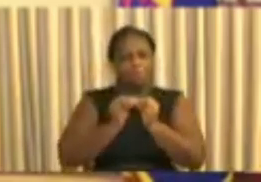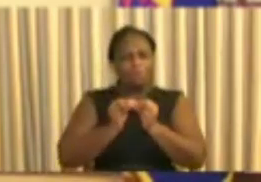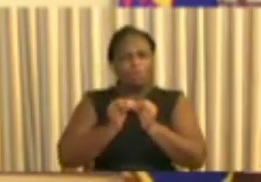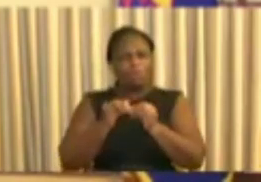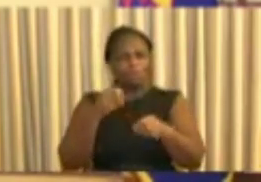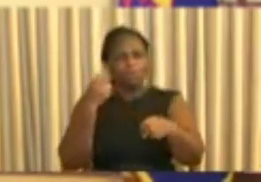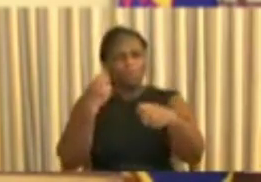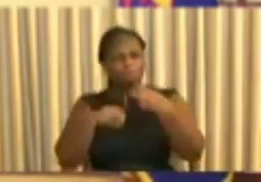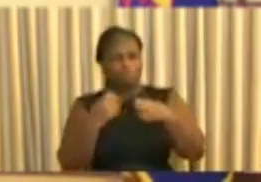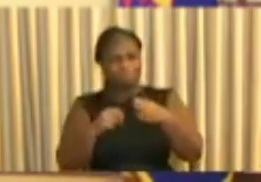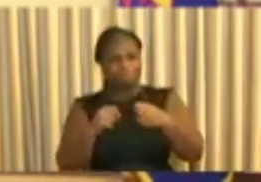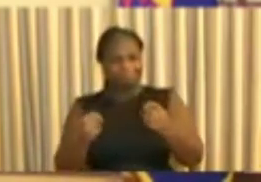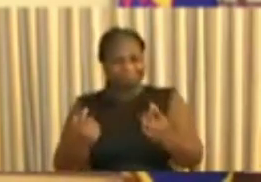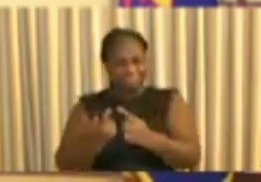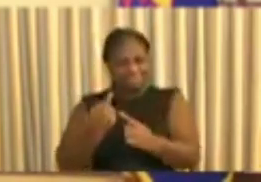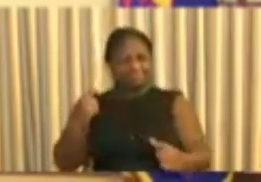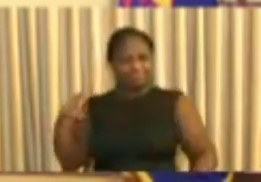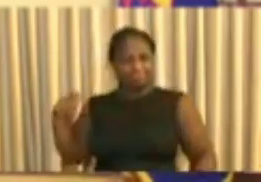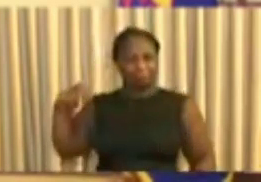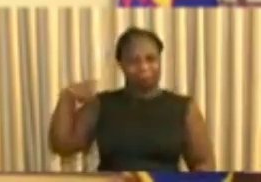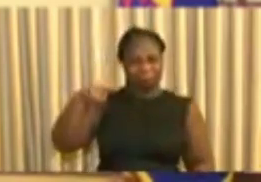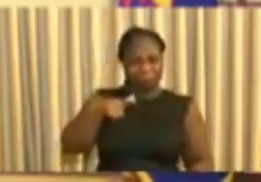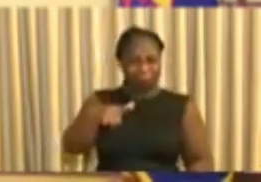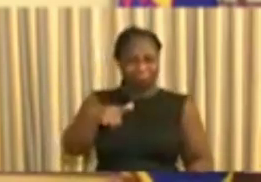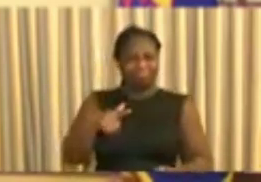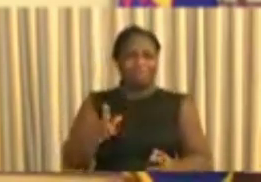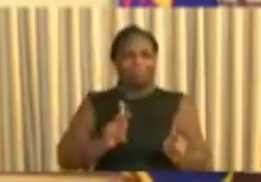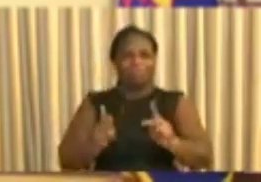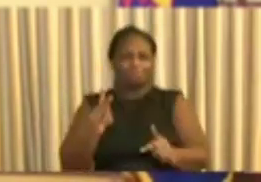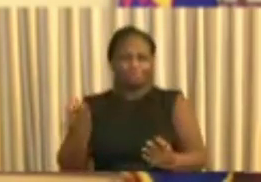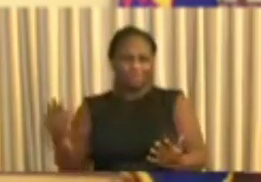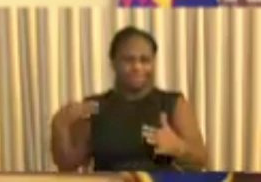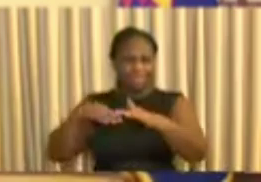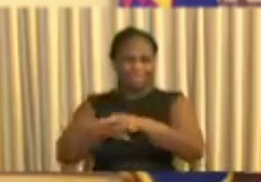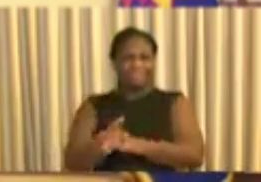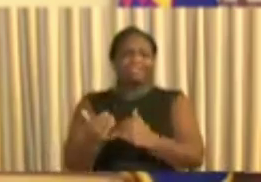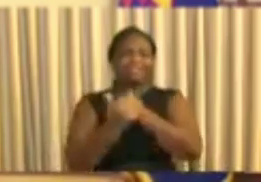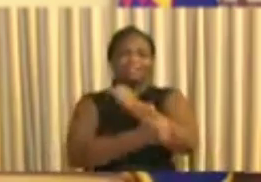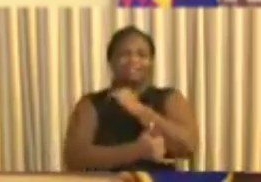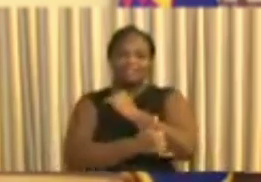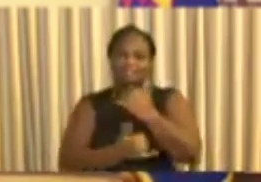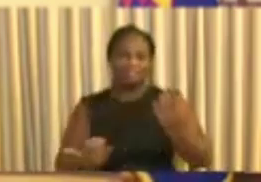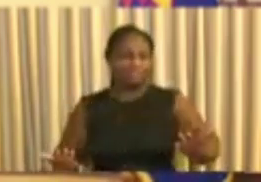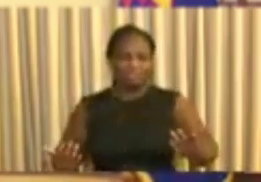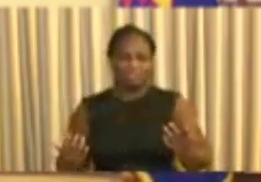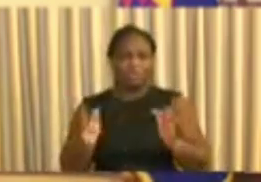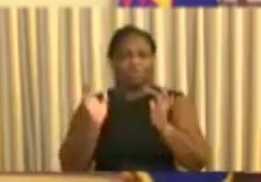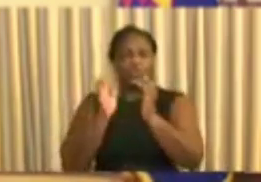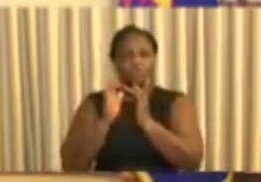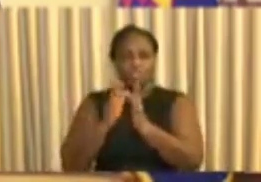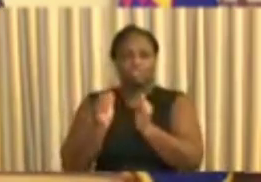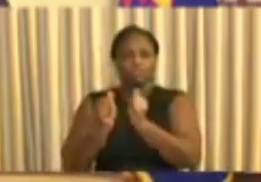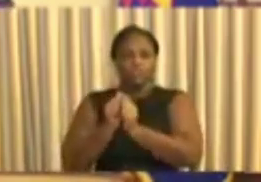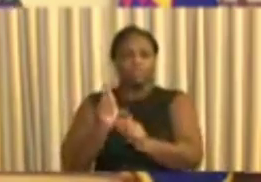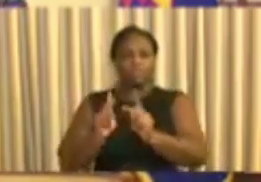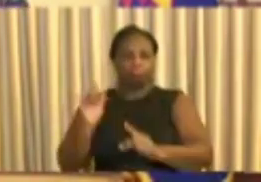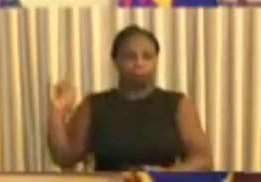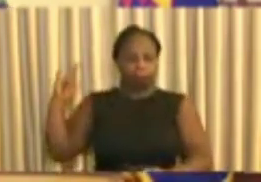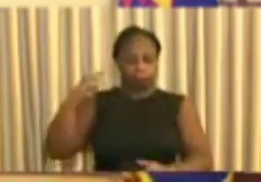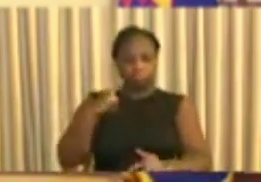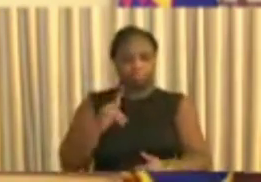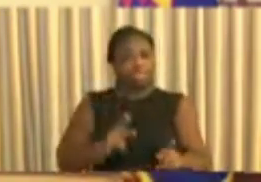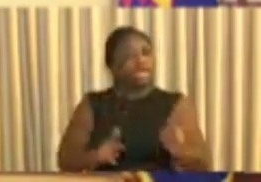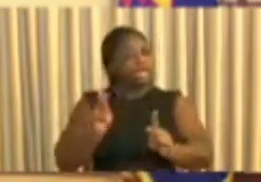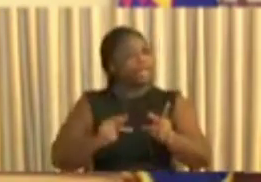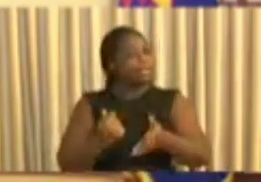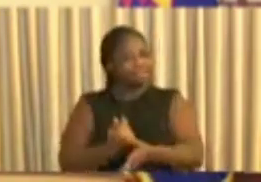cases came from travelers and from people who have come into contact with travelers. Fellow